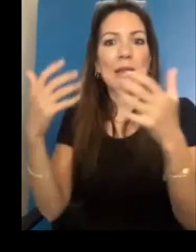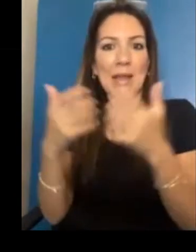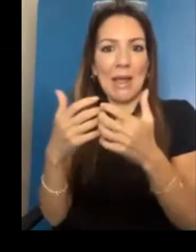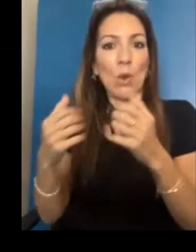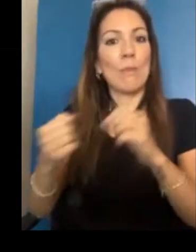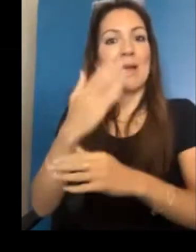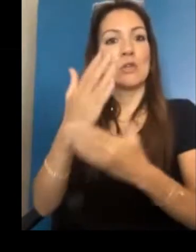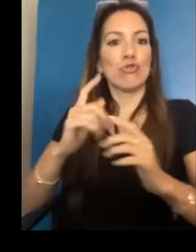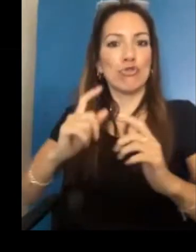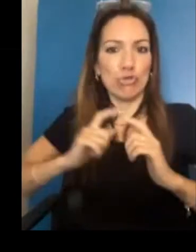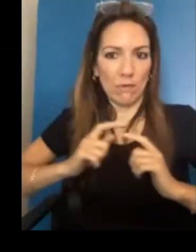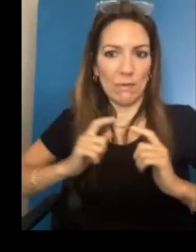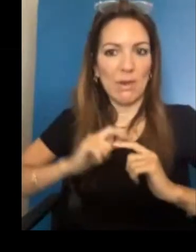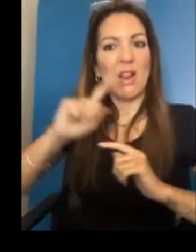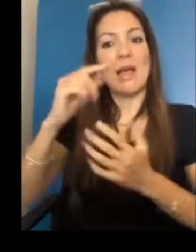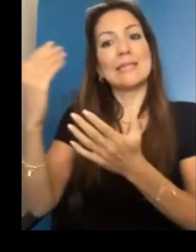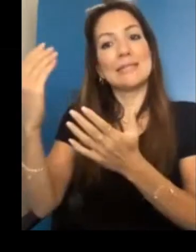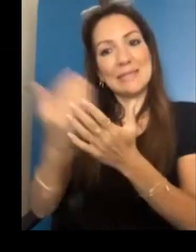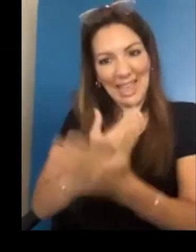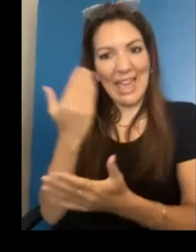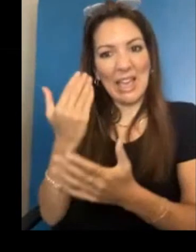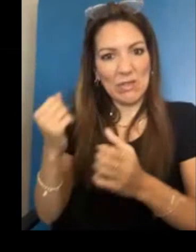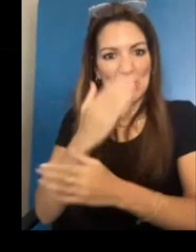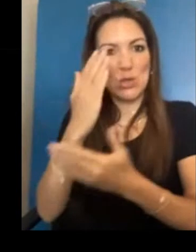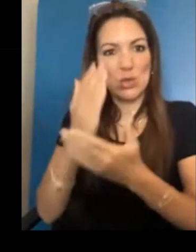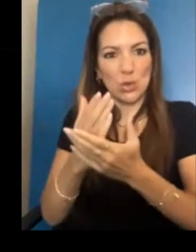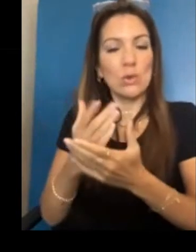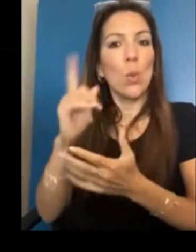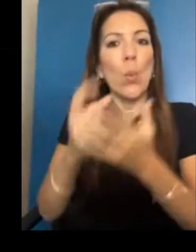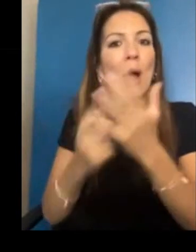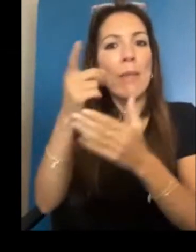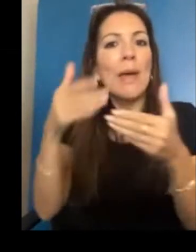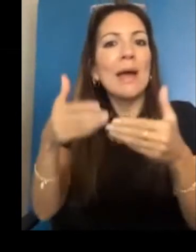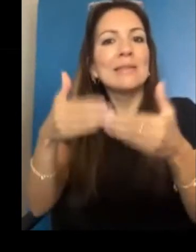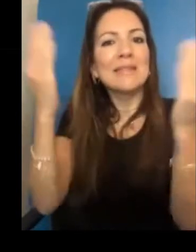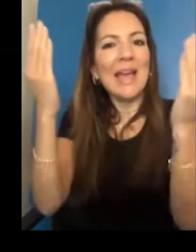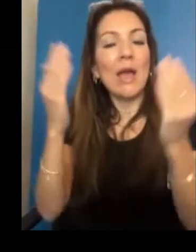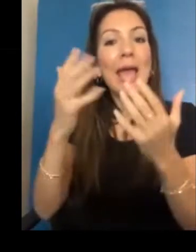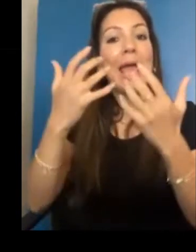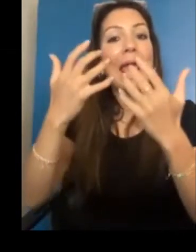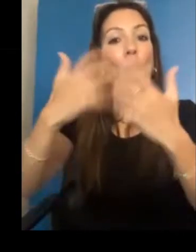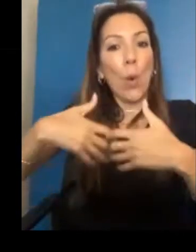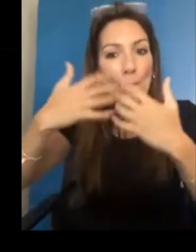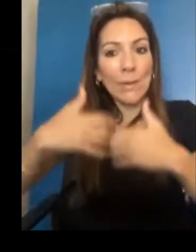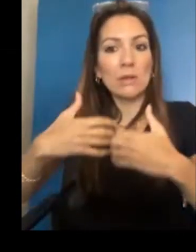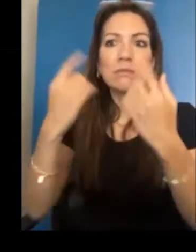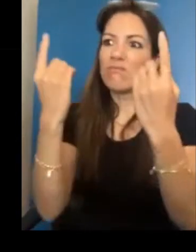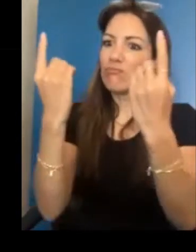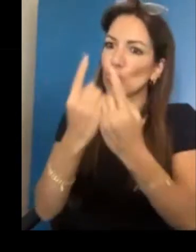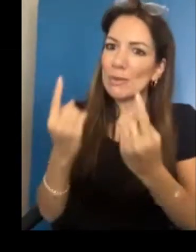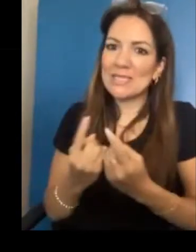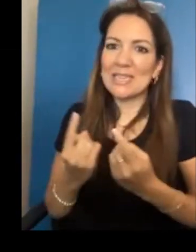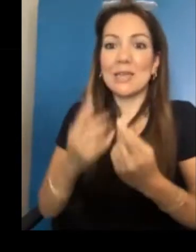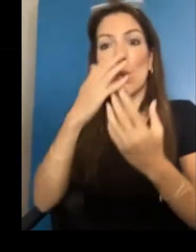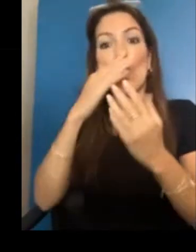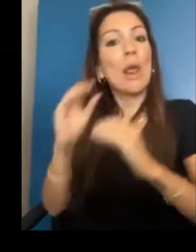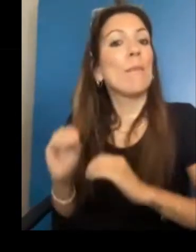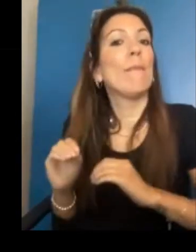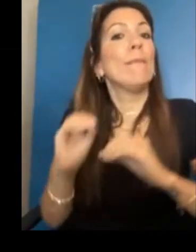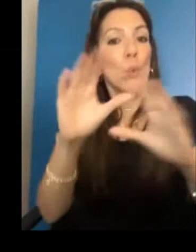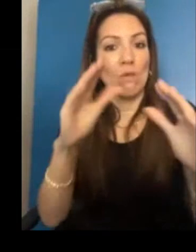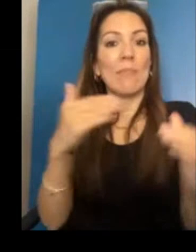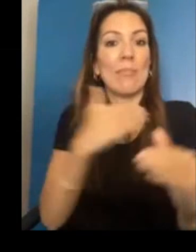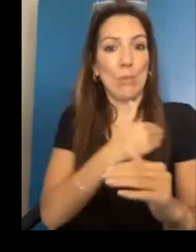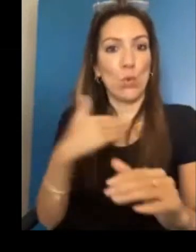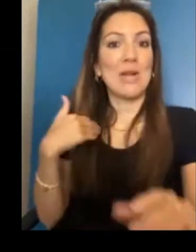safe. And in what will happen on the day of the move is all the equipment and property will be moved over in the morning. So patients will